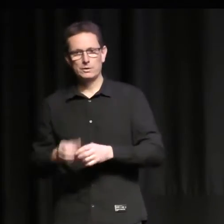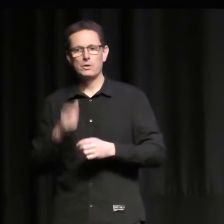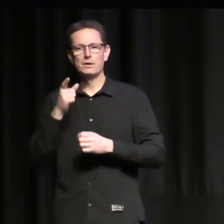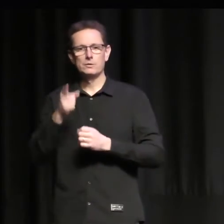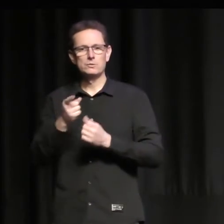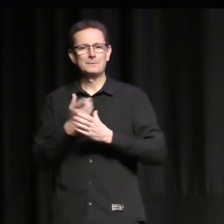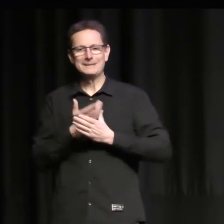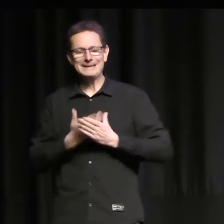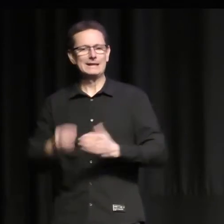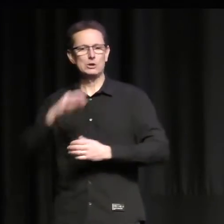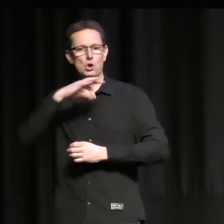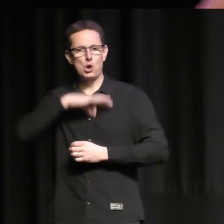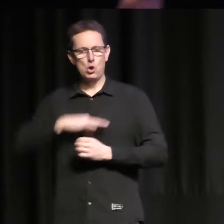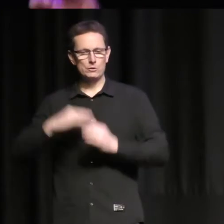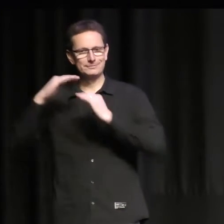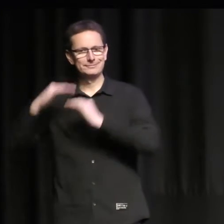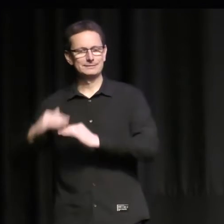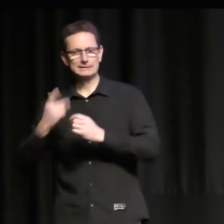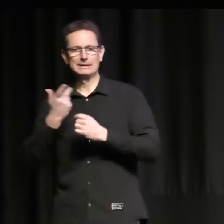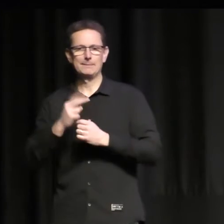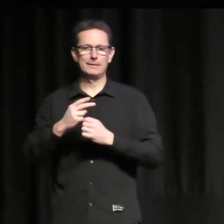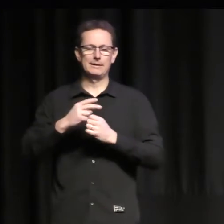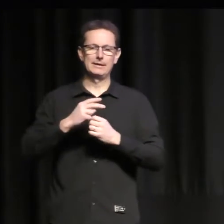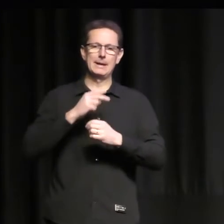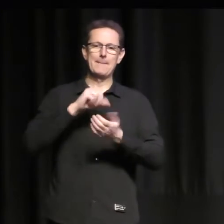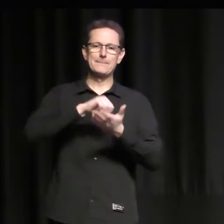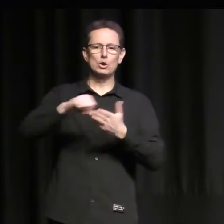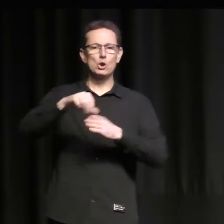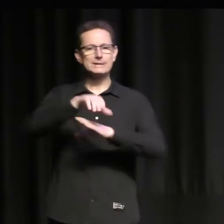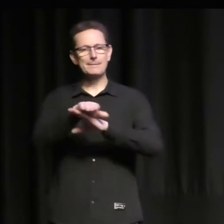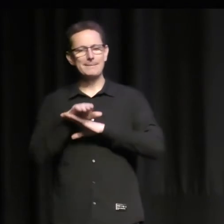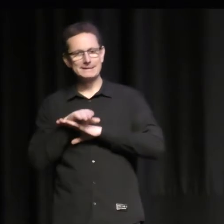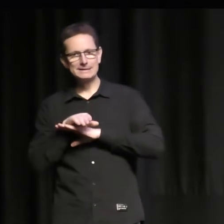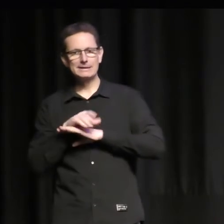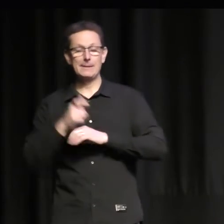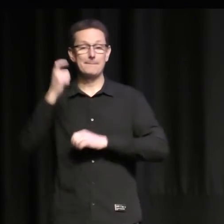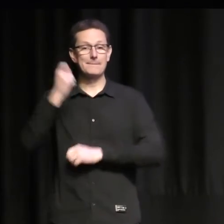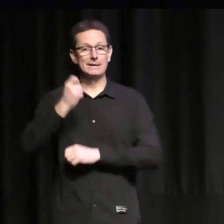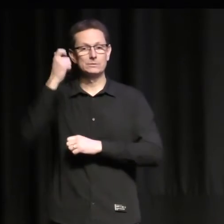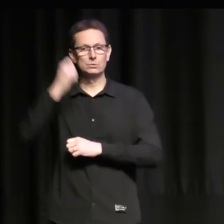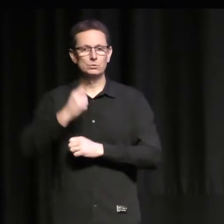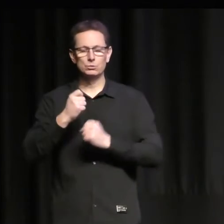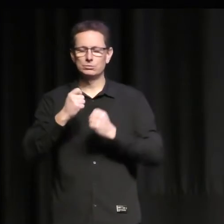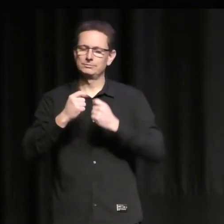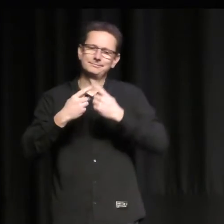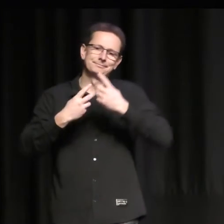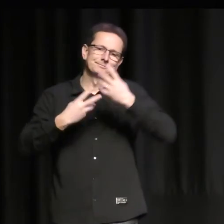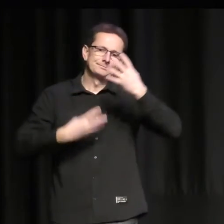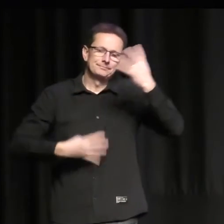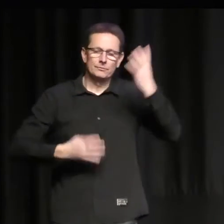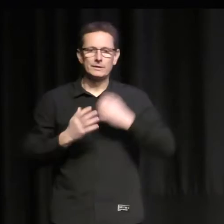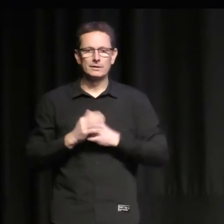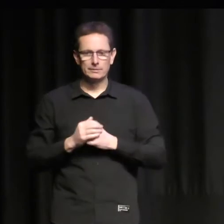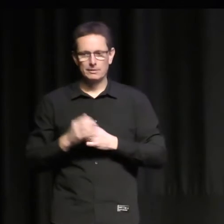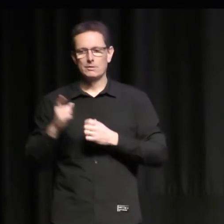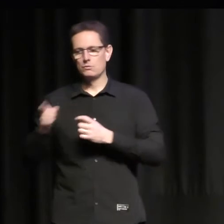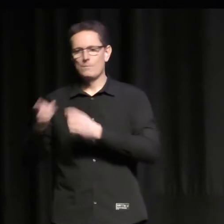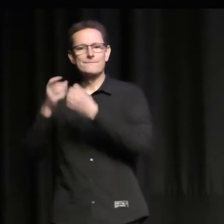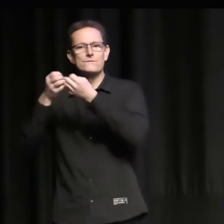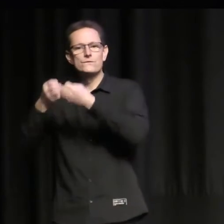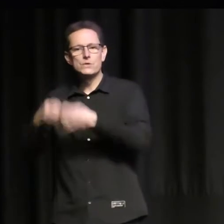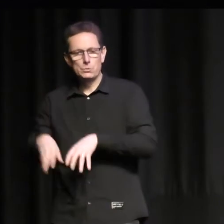remuneration, paid holidays, pensions, medical leave, whatever it might be. They're